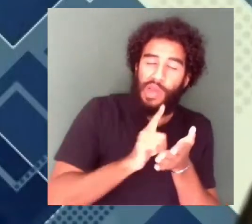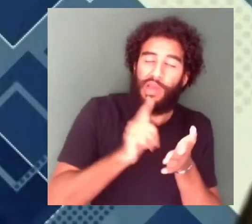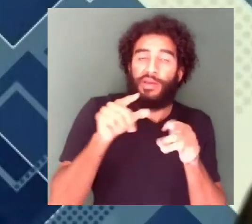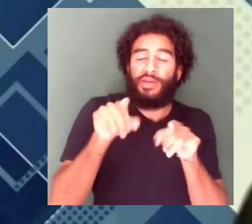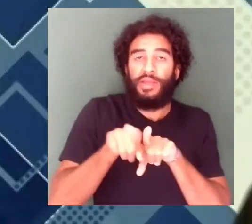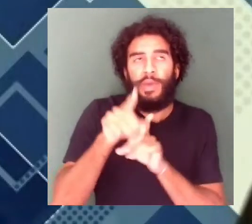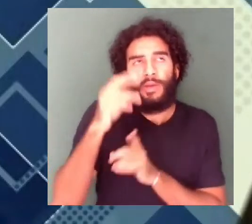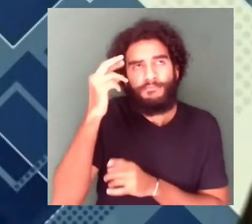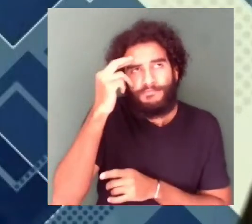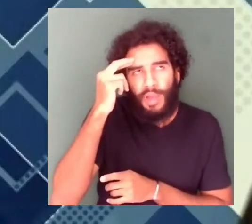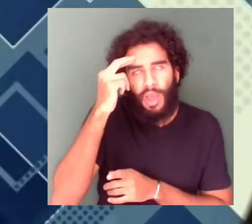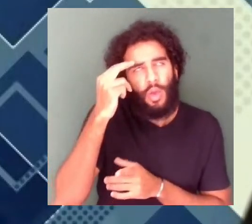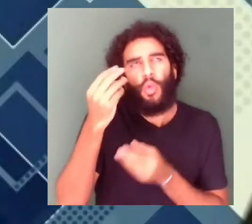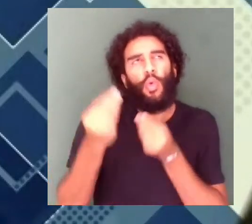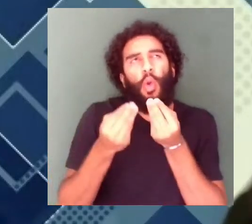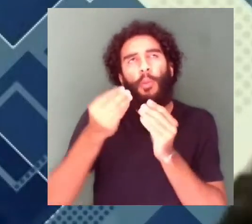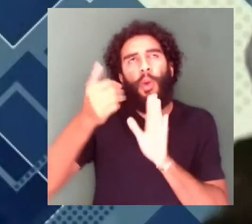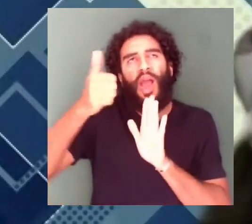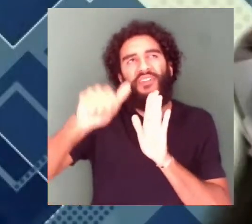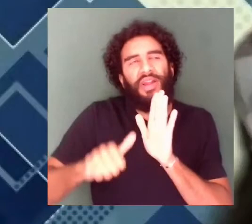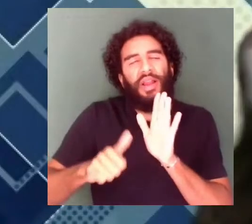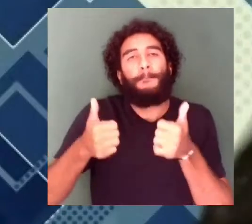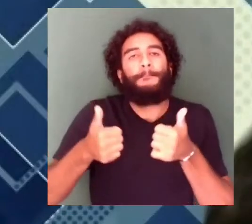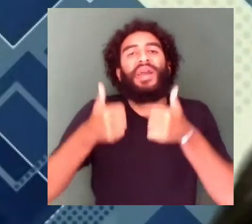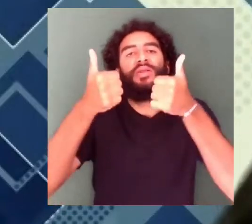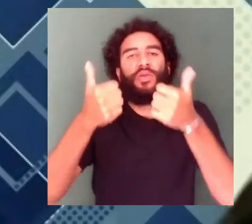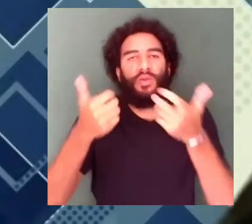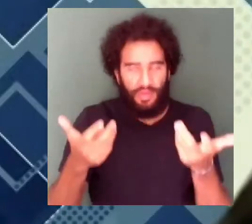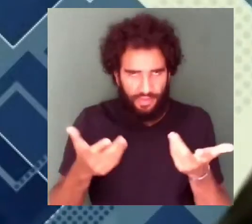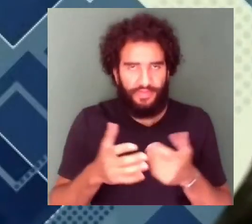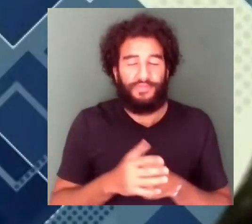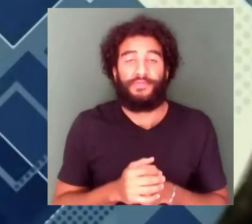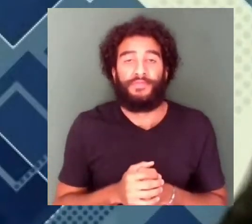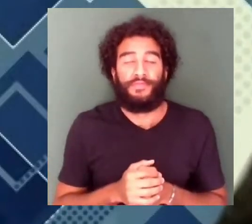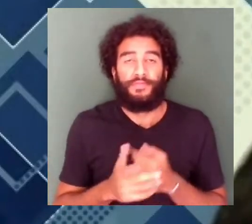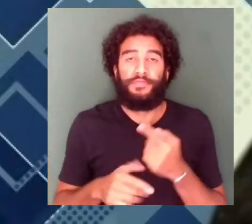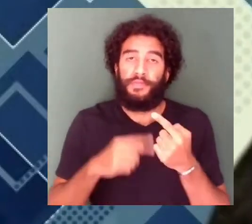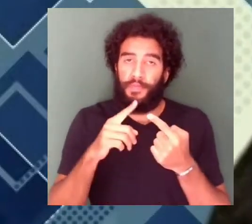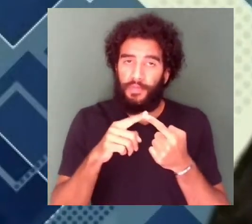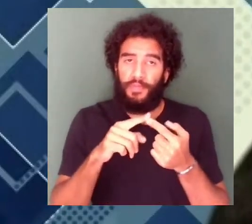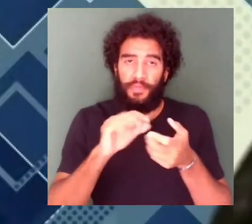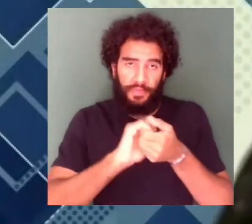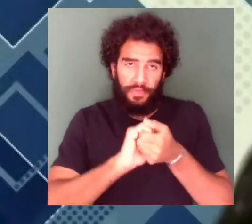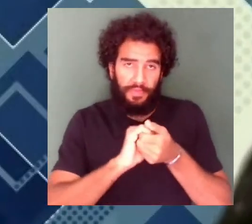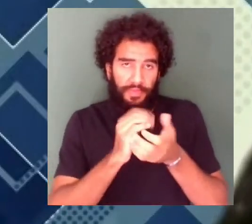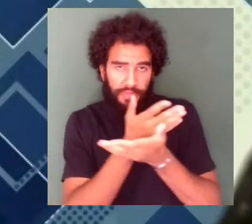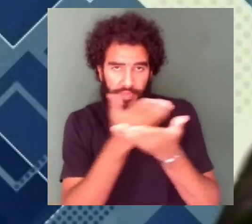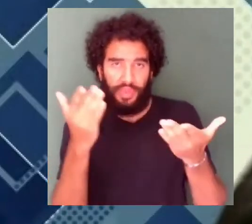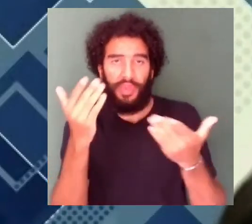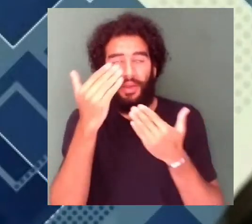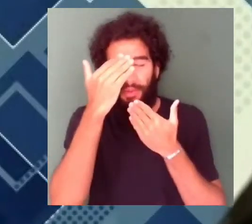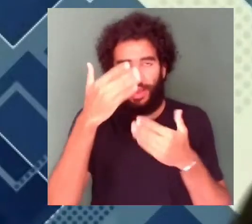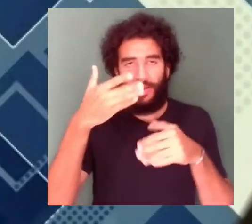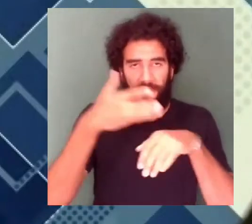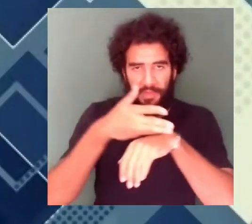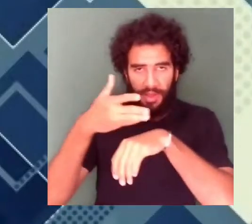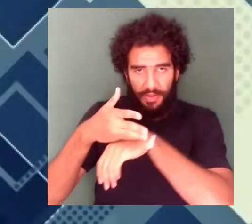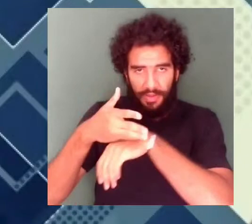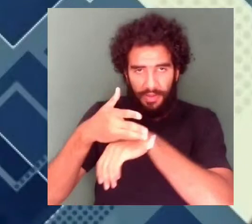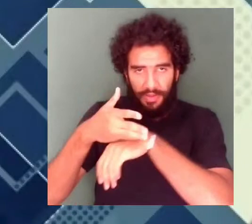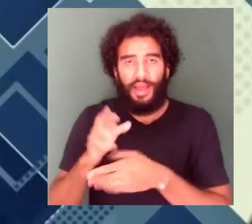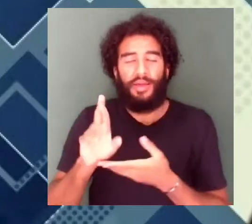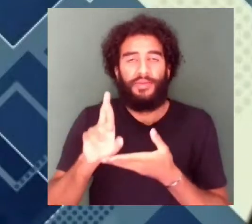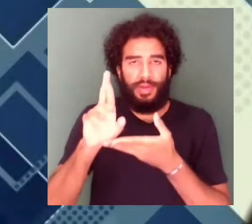we have come and what we still need to improve and perfect. So I'd like to welcome everyone